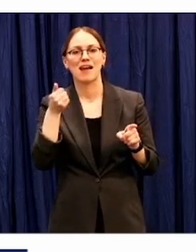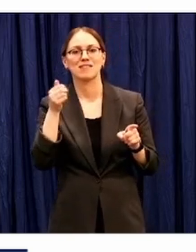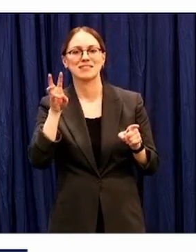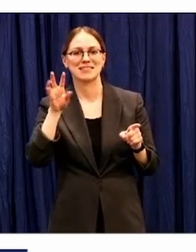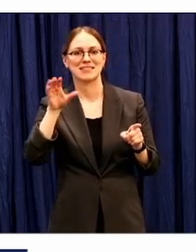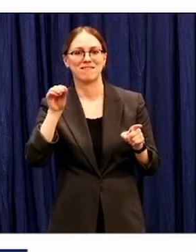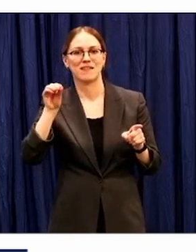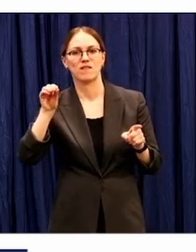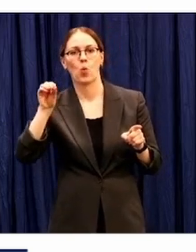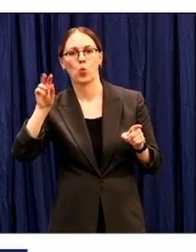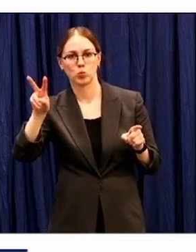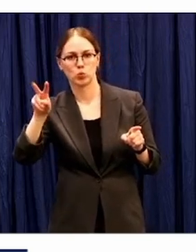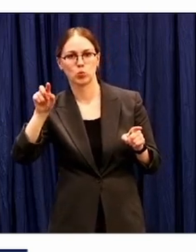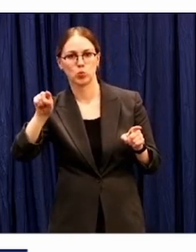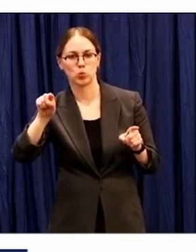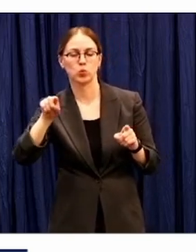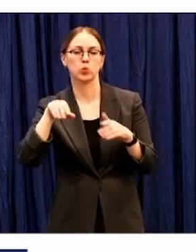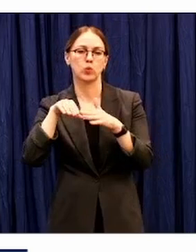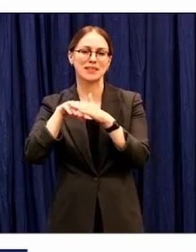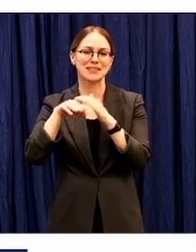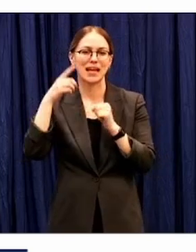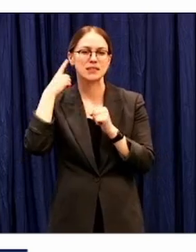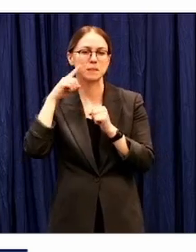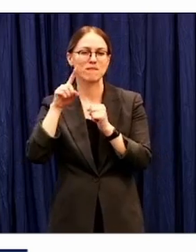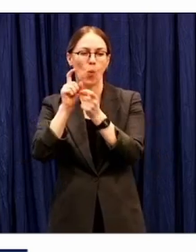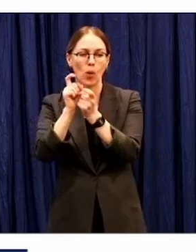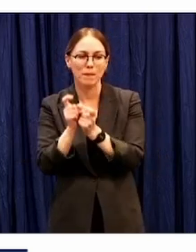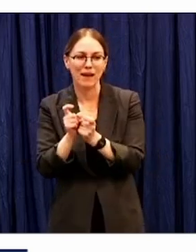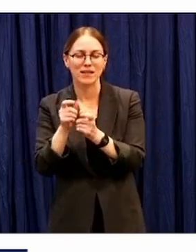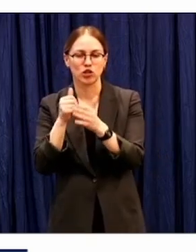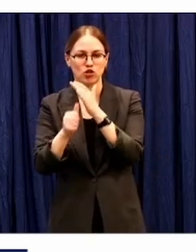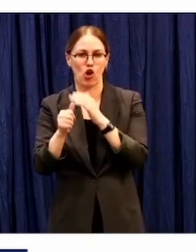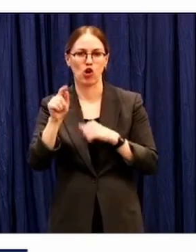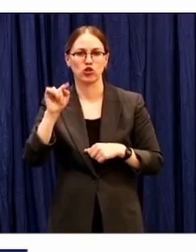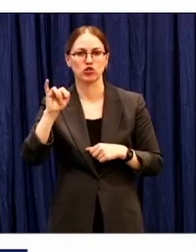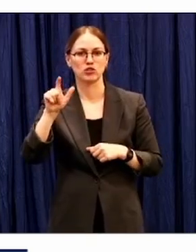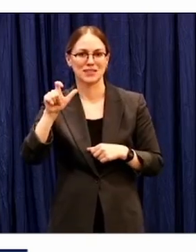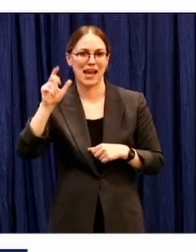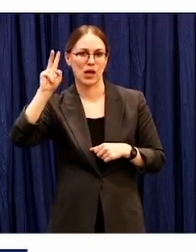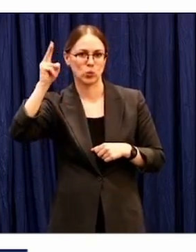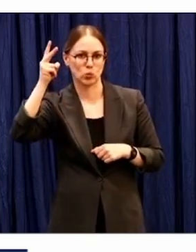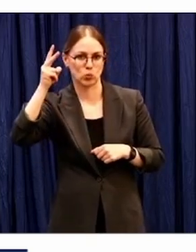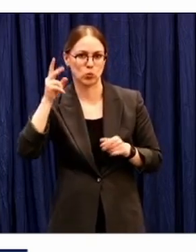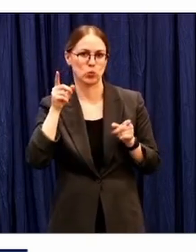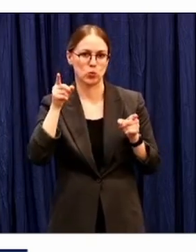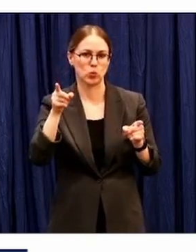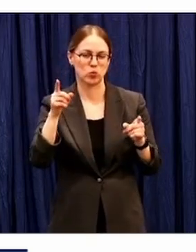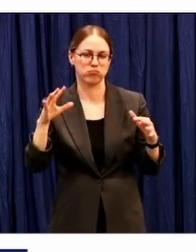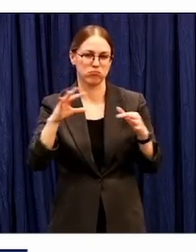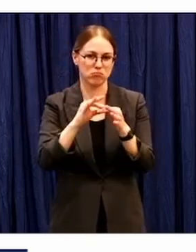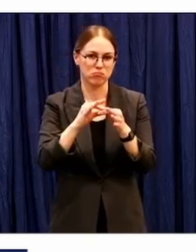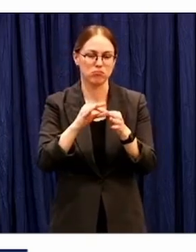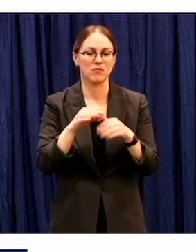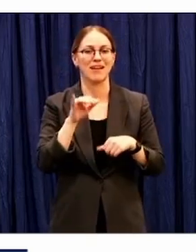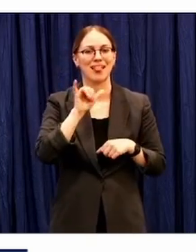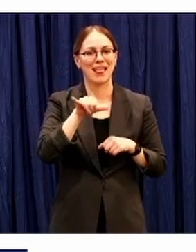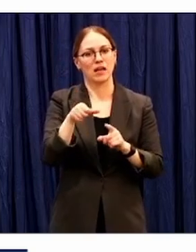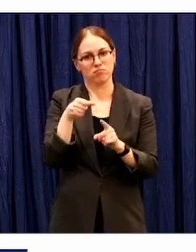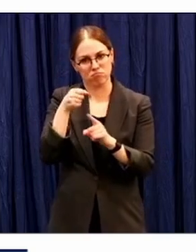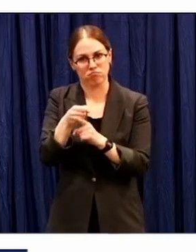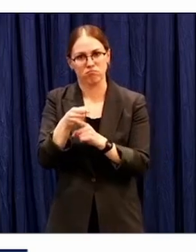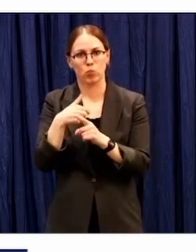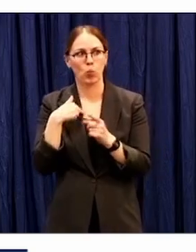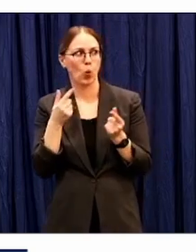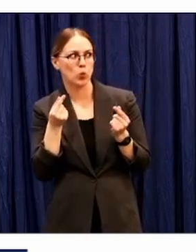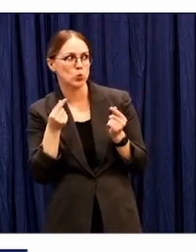for accessibility and reasonable modifications for ADA Title II. So that one gets into talking about what we must do as